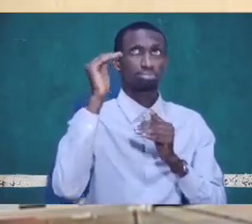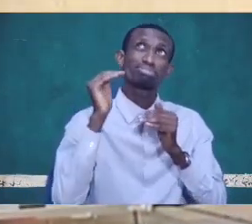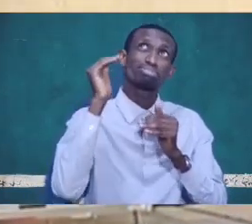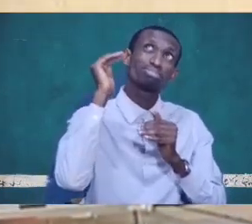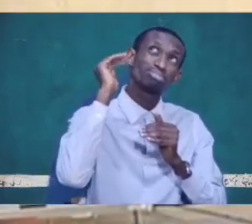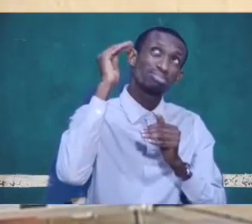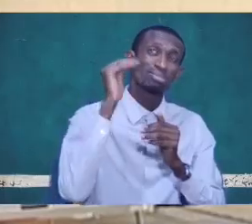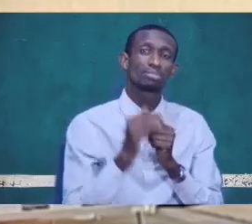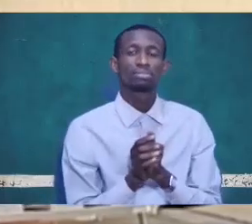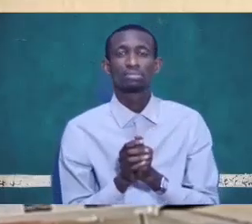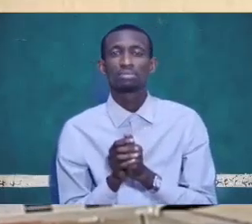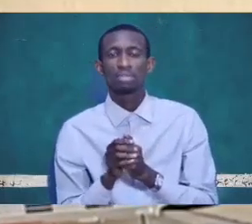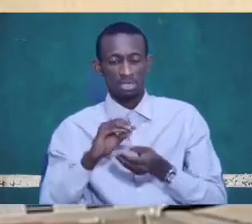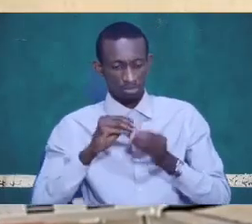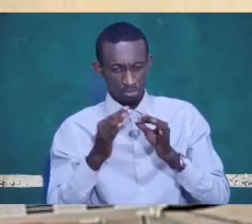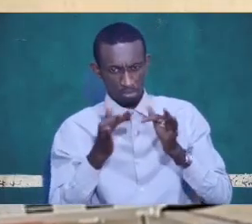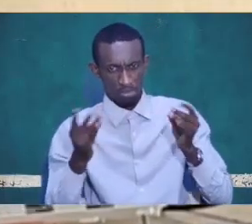level is 7.